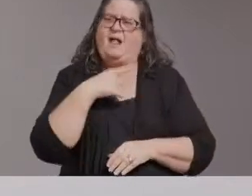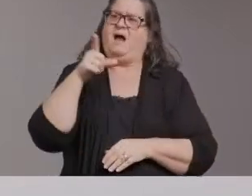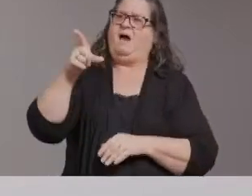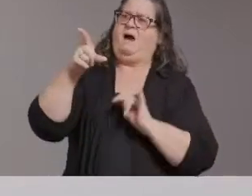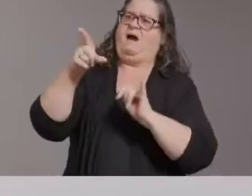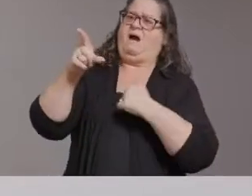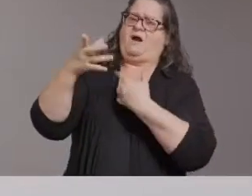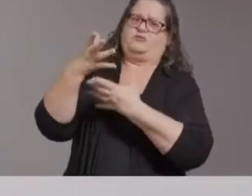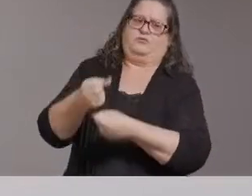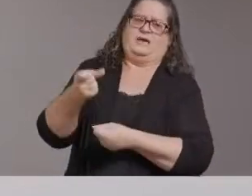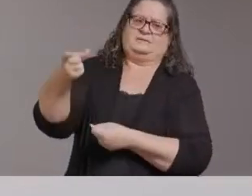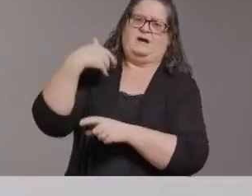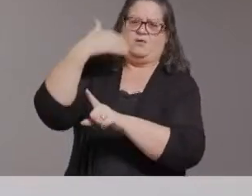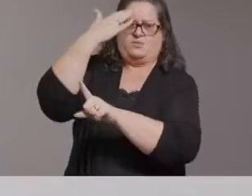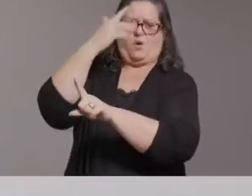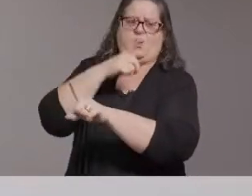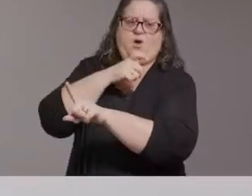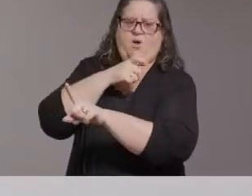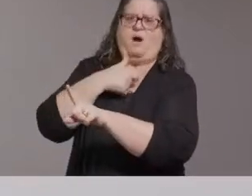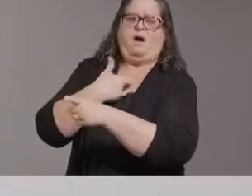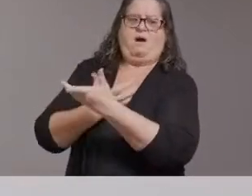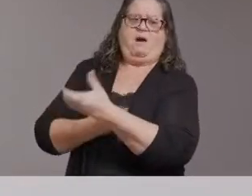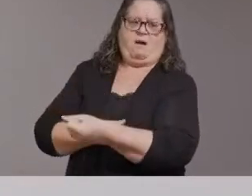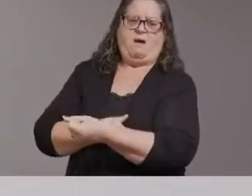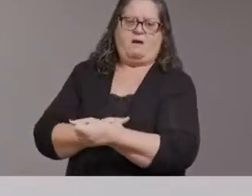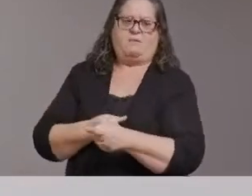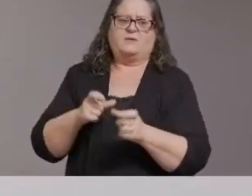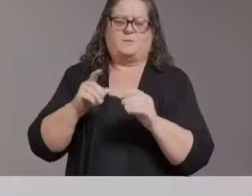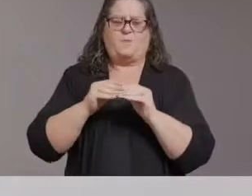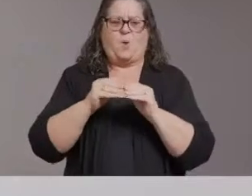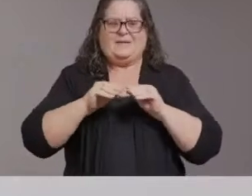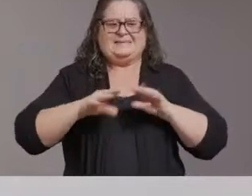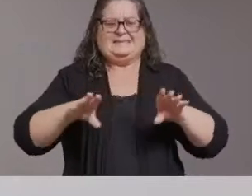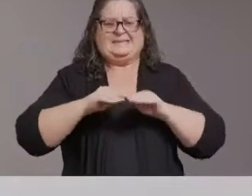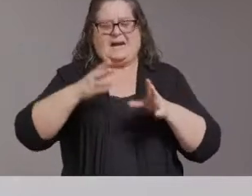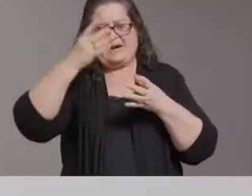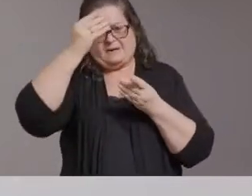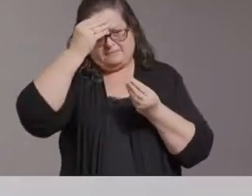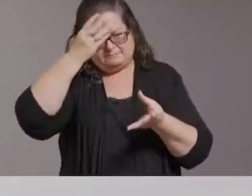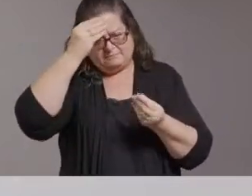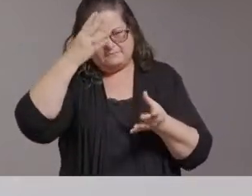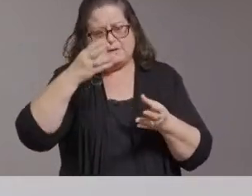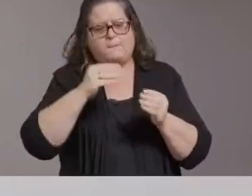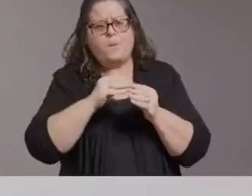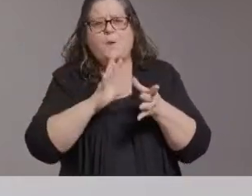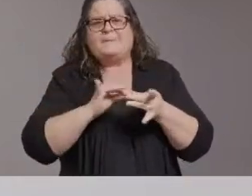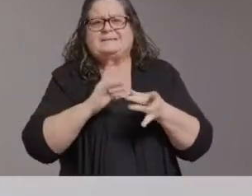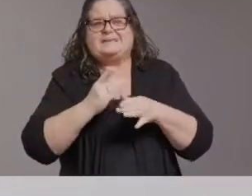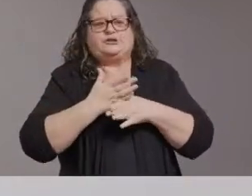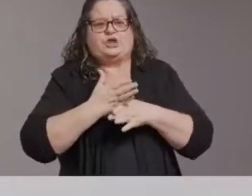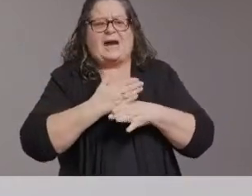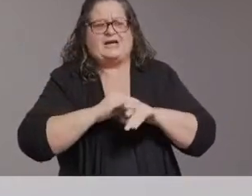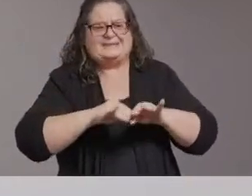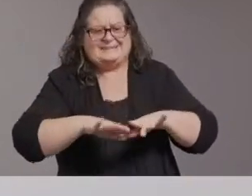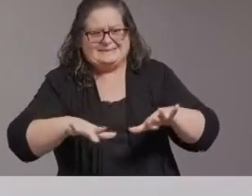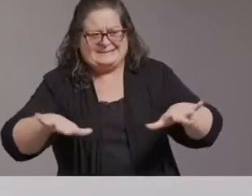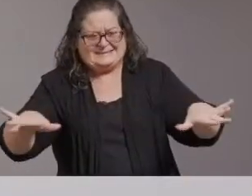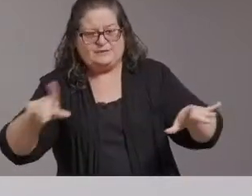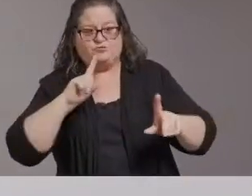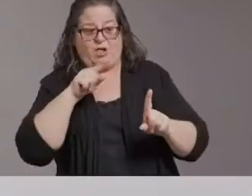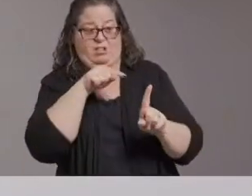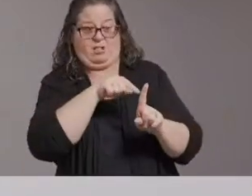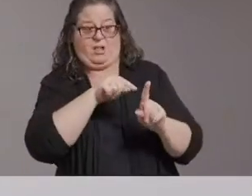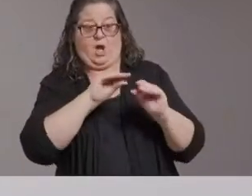that message, and then allowing those messages to be spread by other organizations. So organizations can actually go onto our